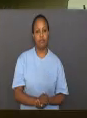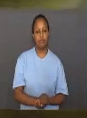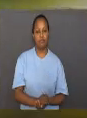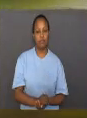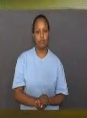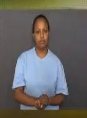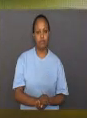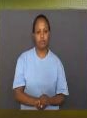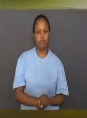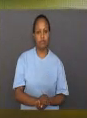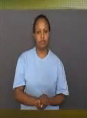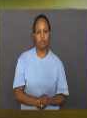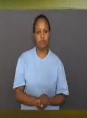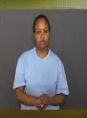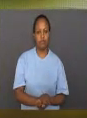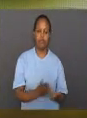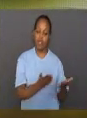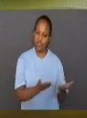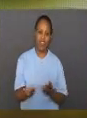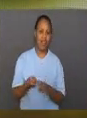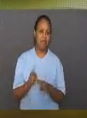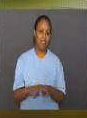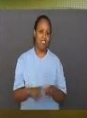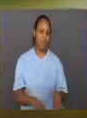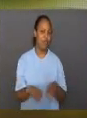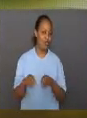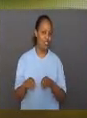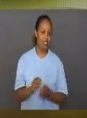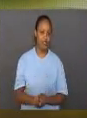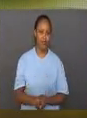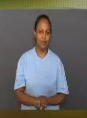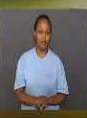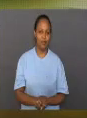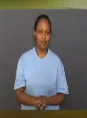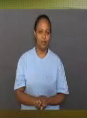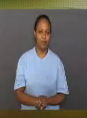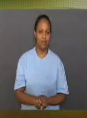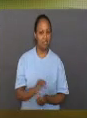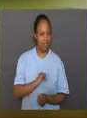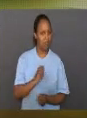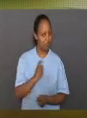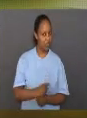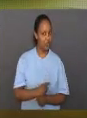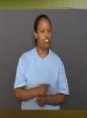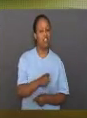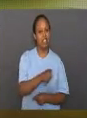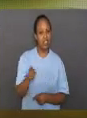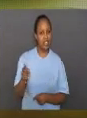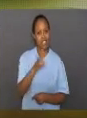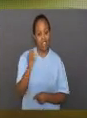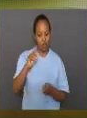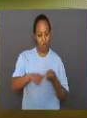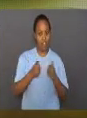Welcome back, students. I am sure that you and